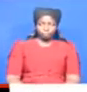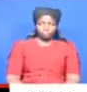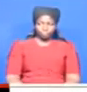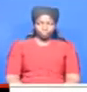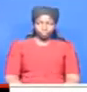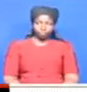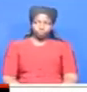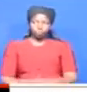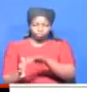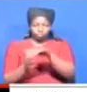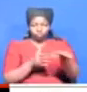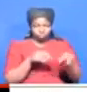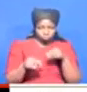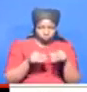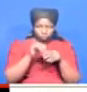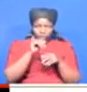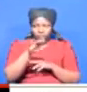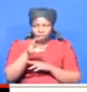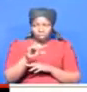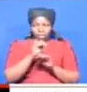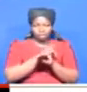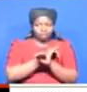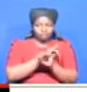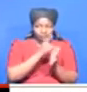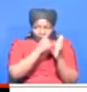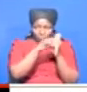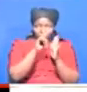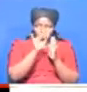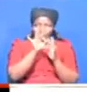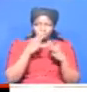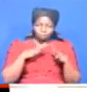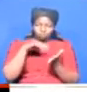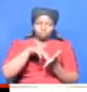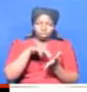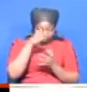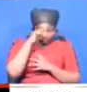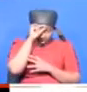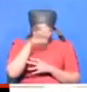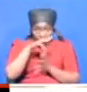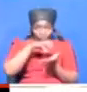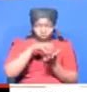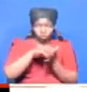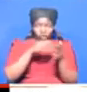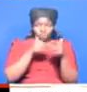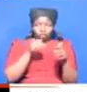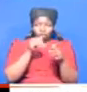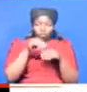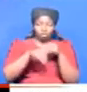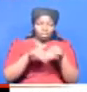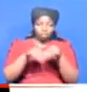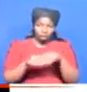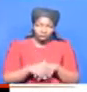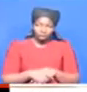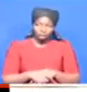In Busia, IEBC cleared three candidates to vie for Busia gubernatorial seat ahead of the August polls. Busia Deputy Governor Moses